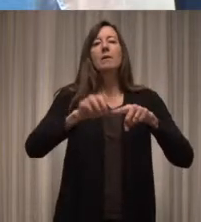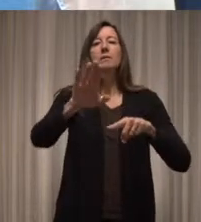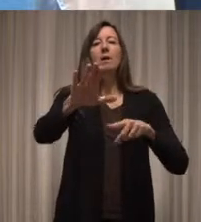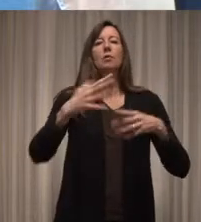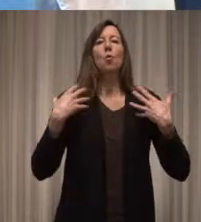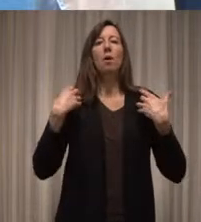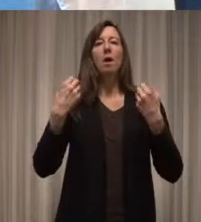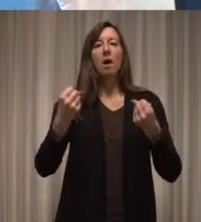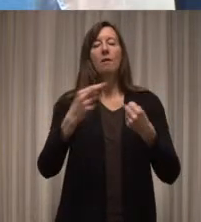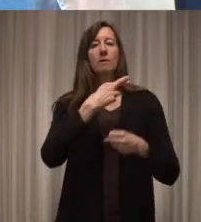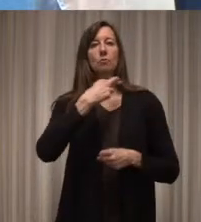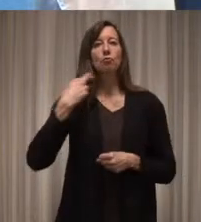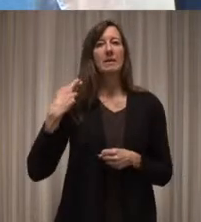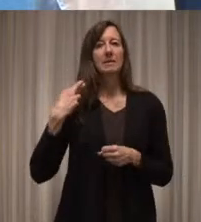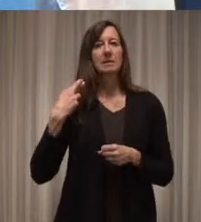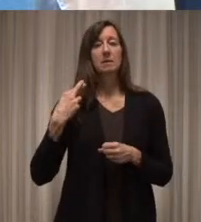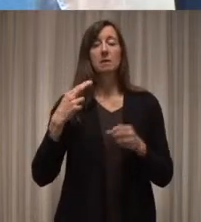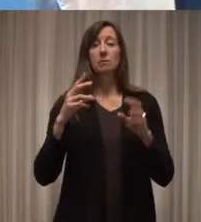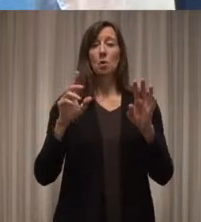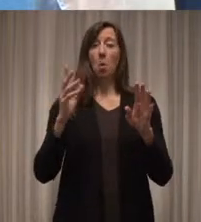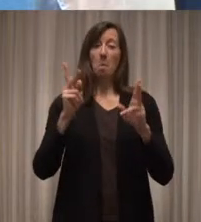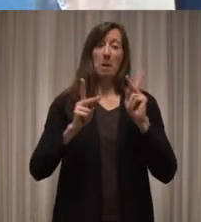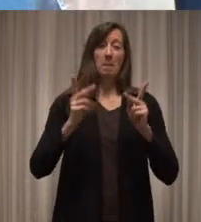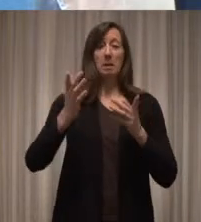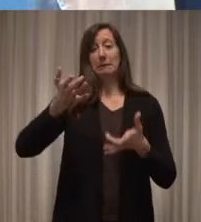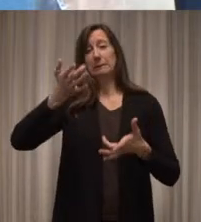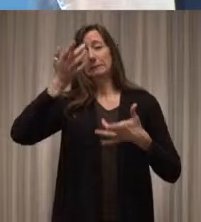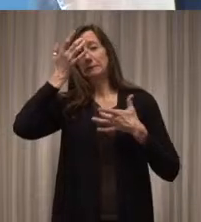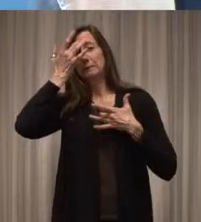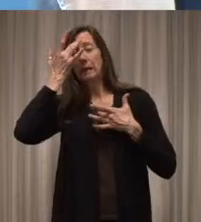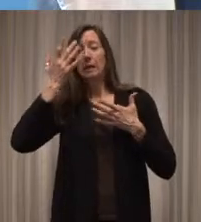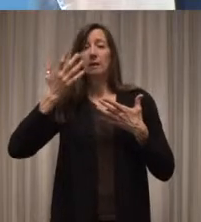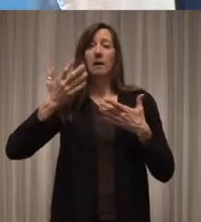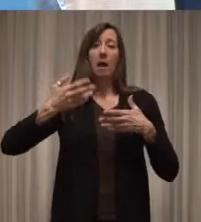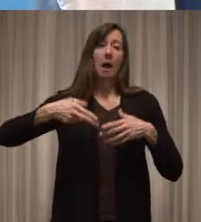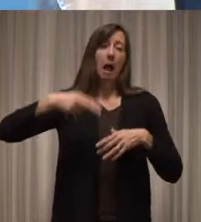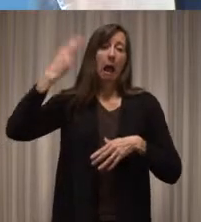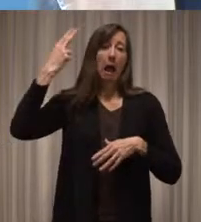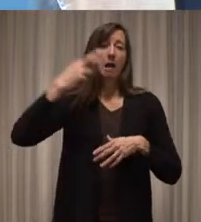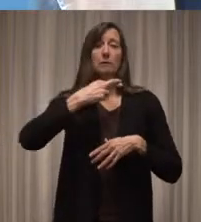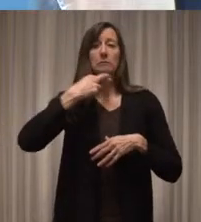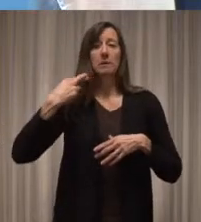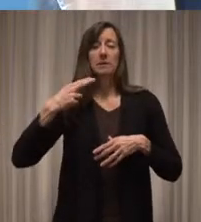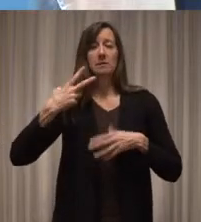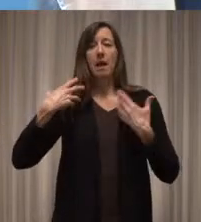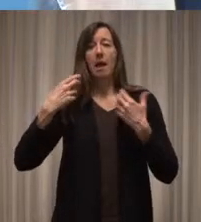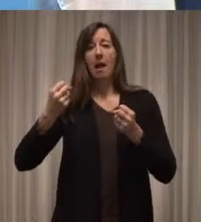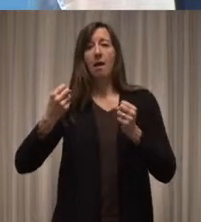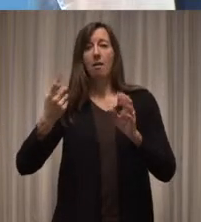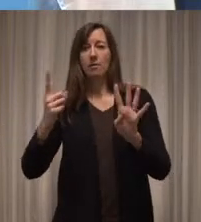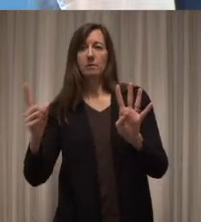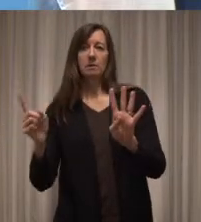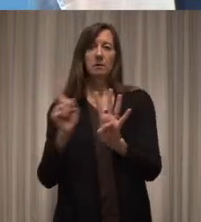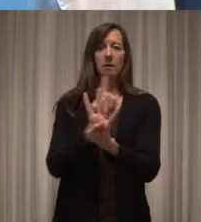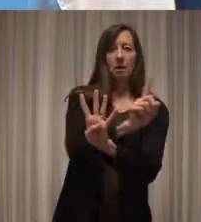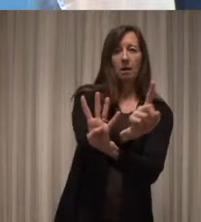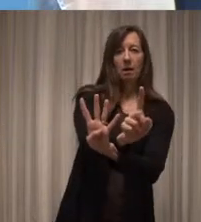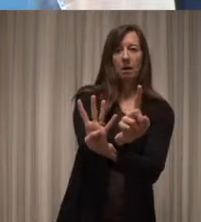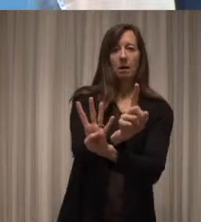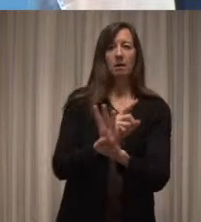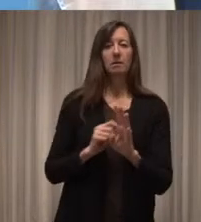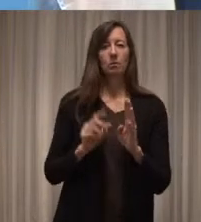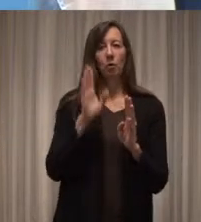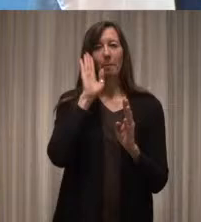people are earlier in the line, given the limited supply. And then the second goal is to help each of you and every